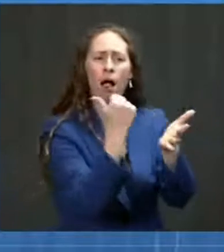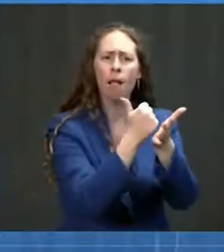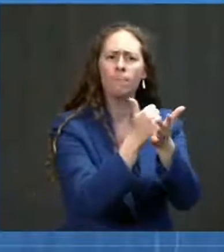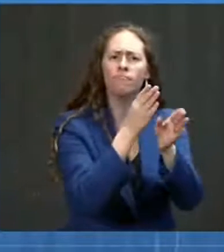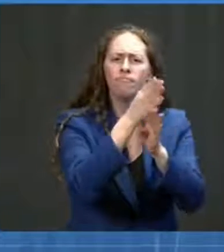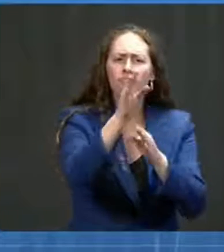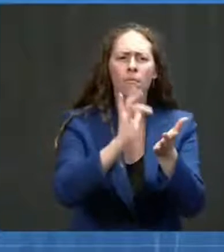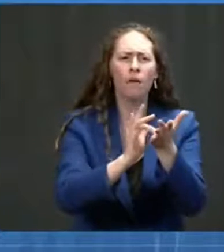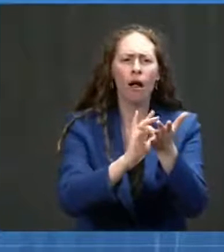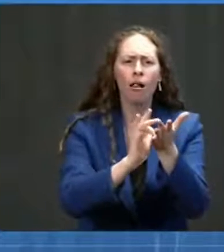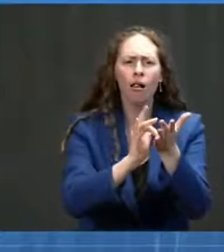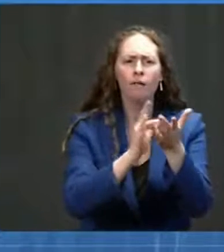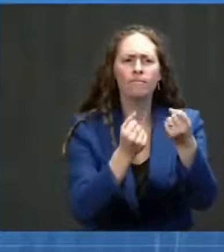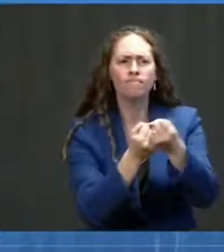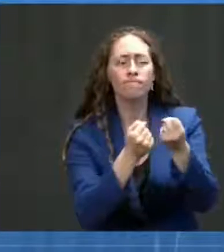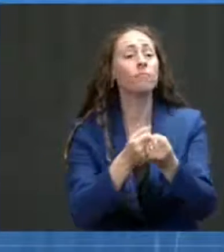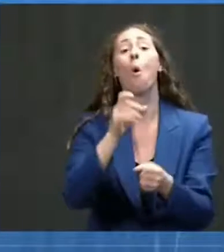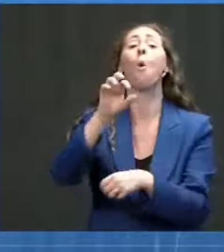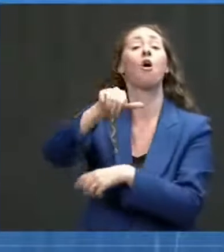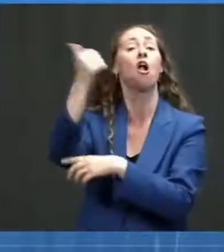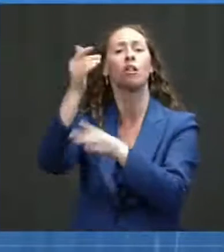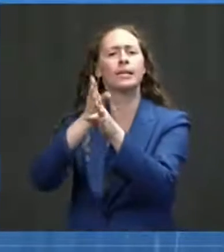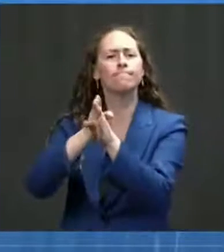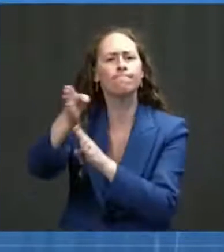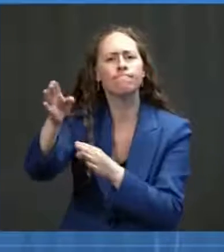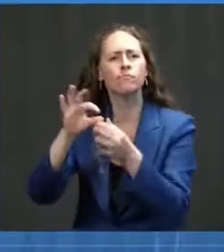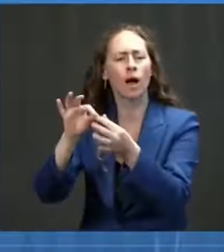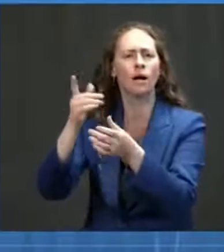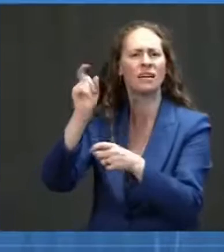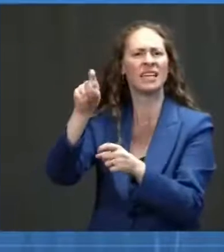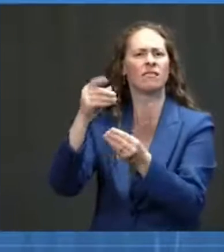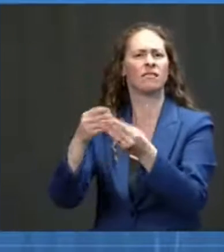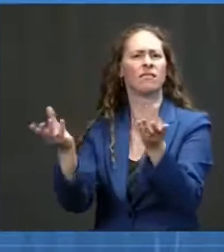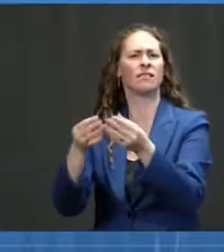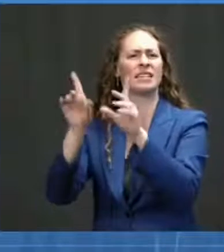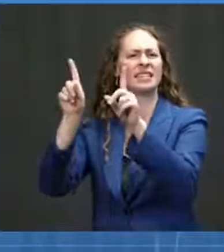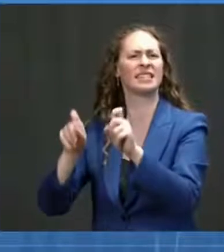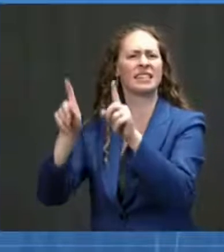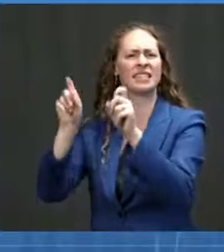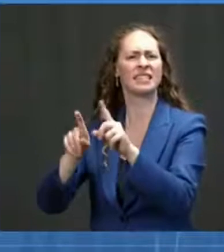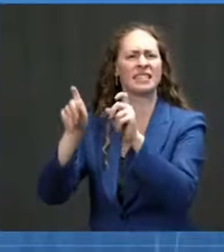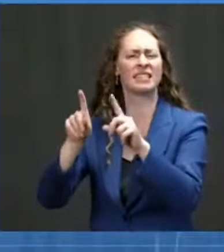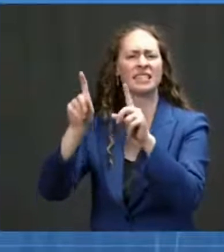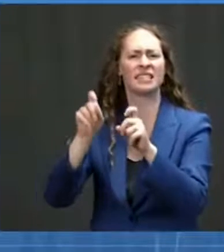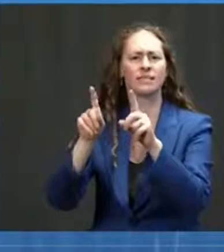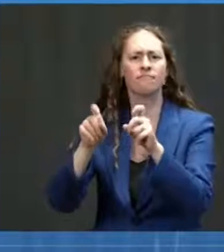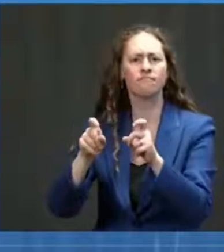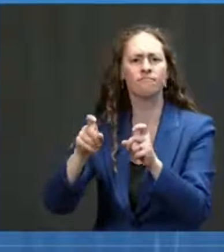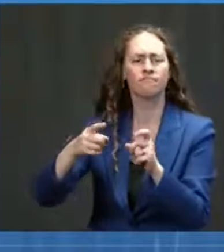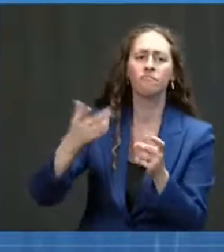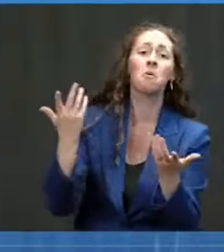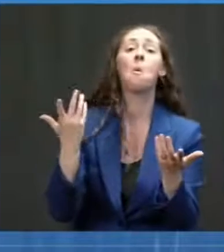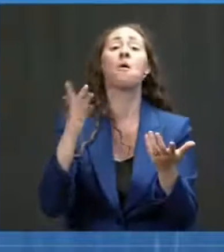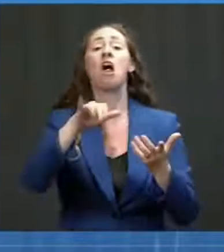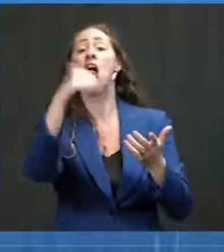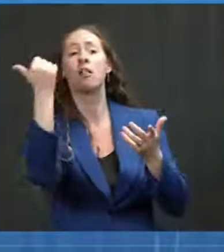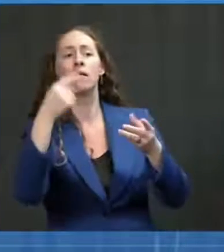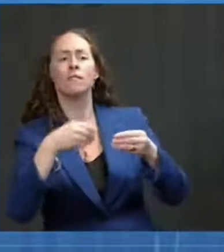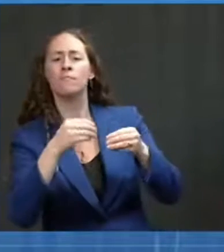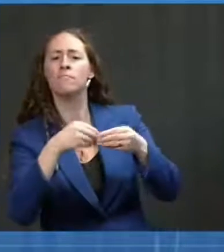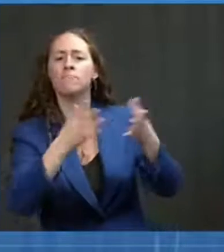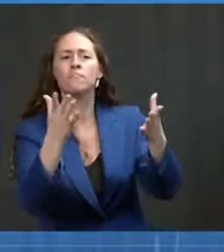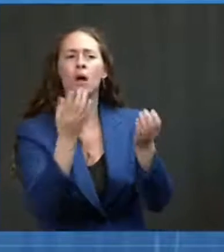testing sites, to surging critical assets like ventilators and ambulance to strained